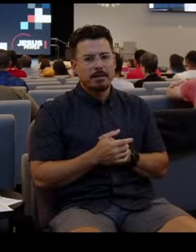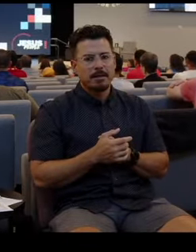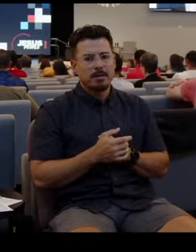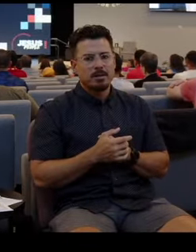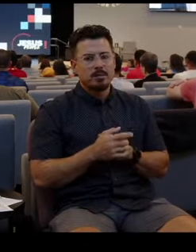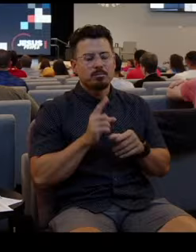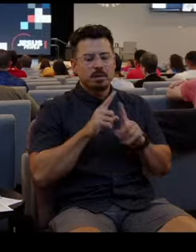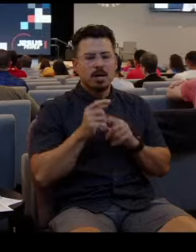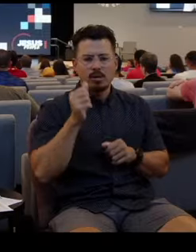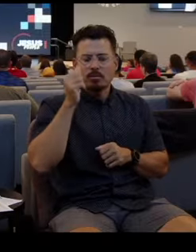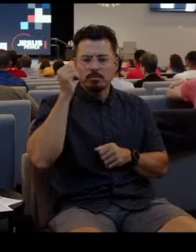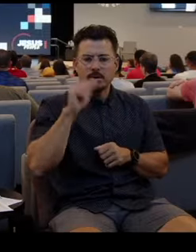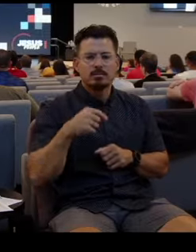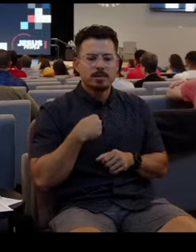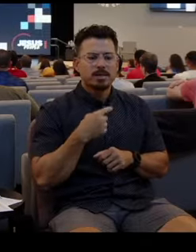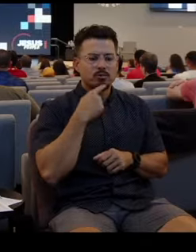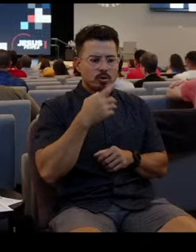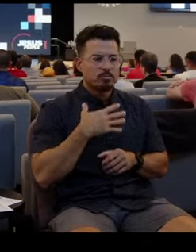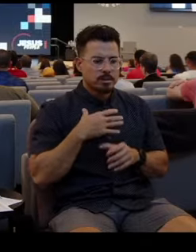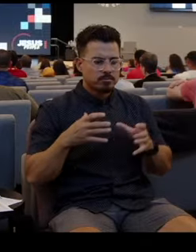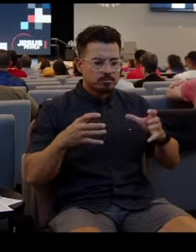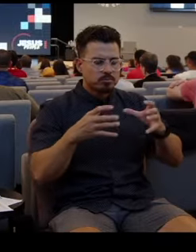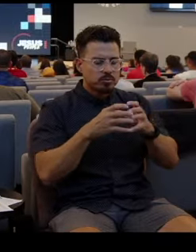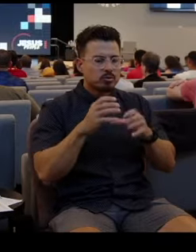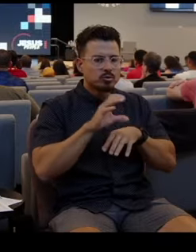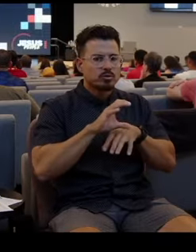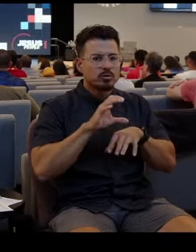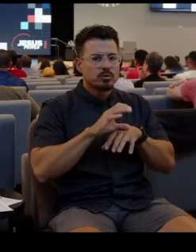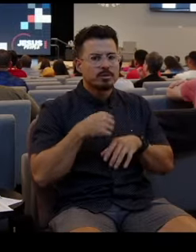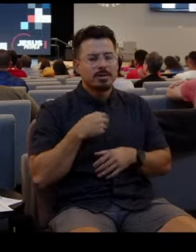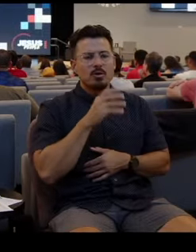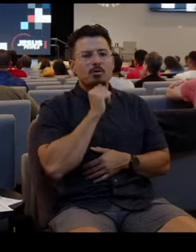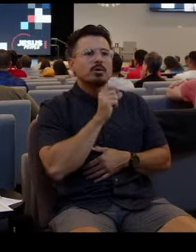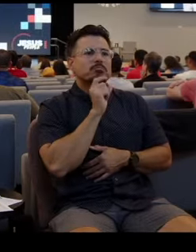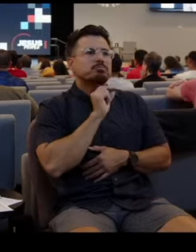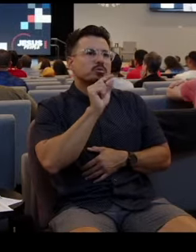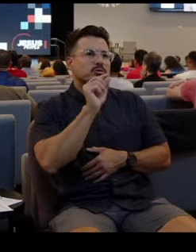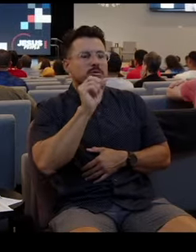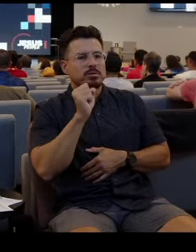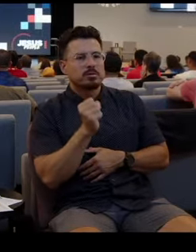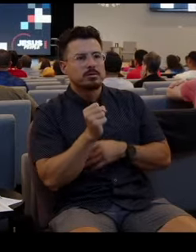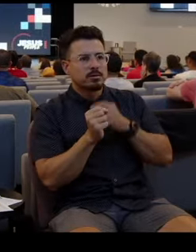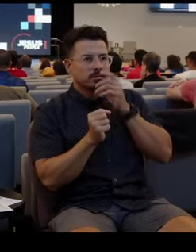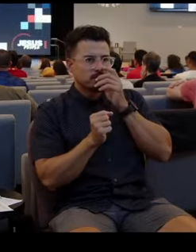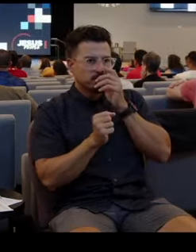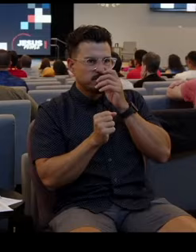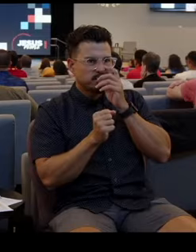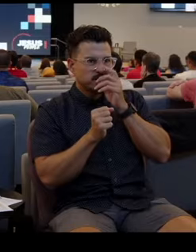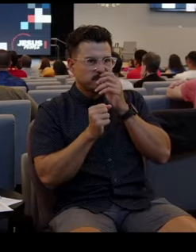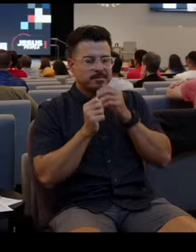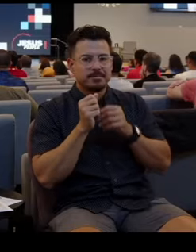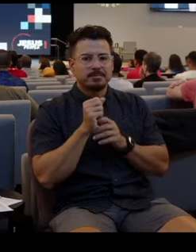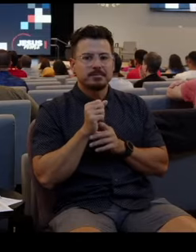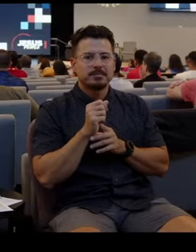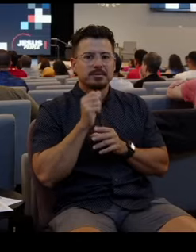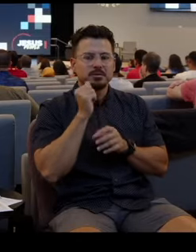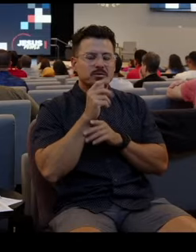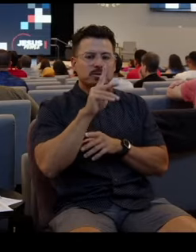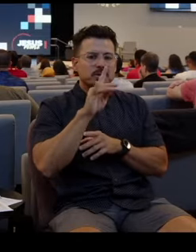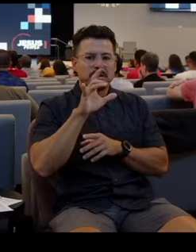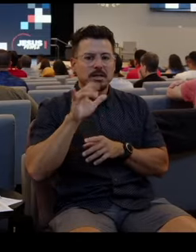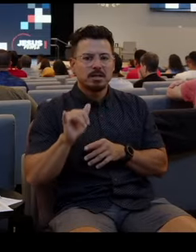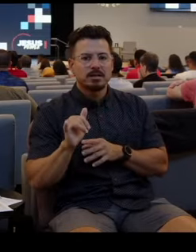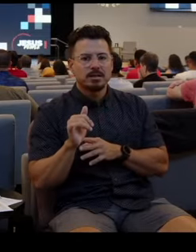But I remember what I told our council. I was in my 20s. I remember Brother Kelly Goetz. He would have been about the same